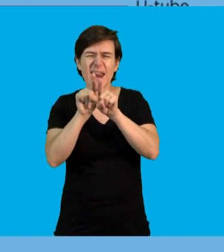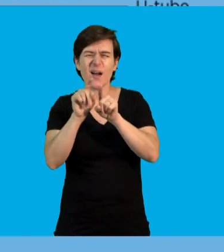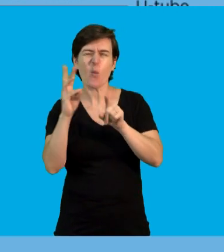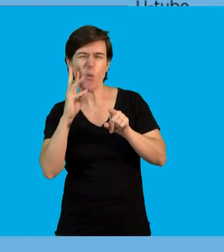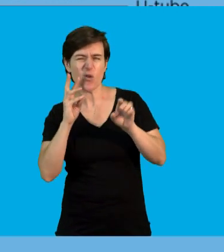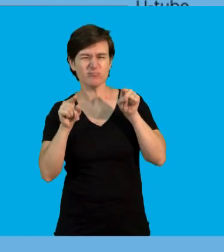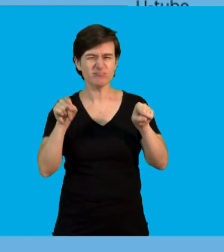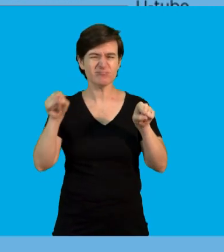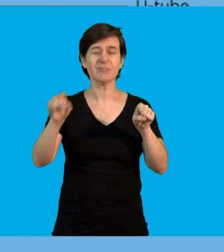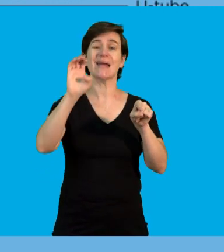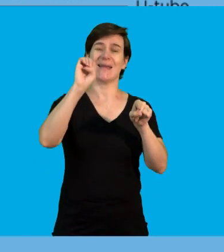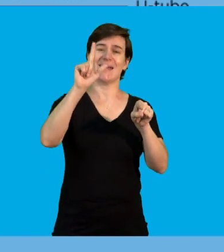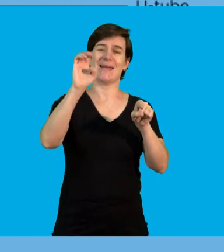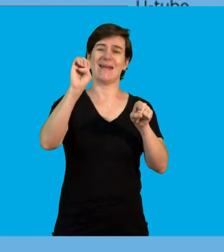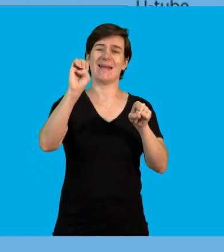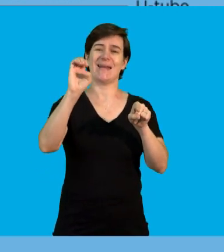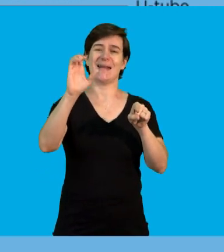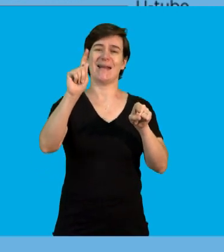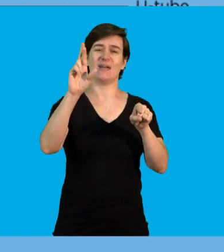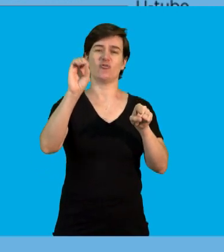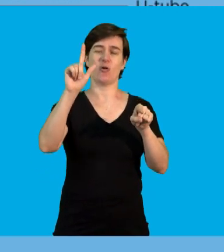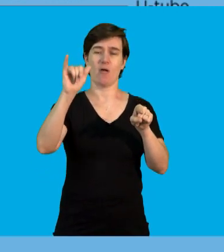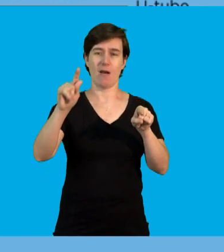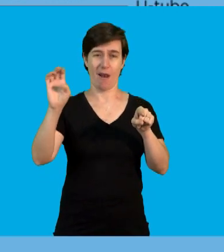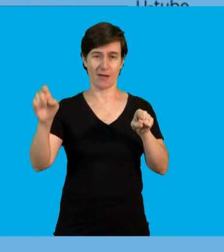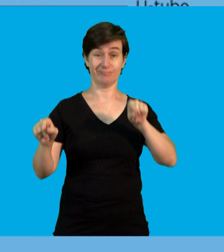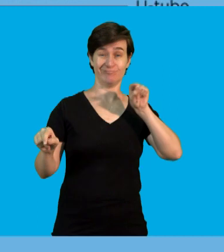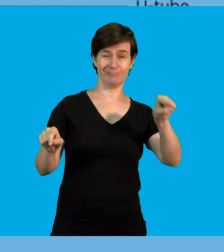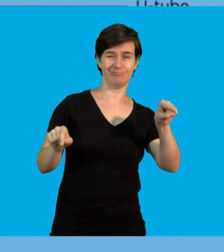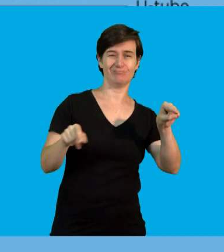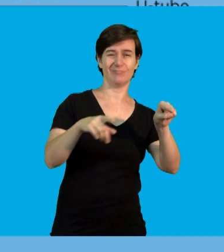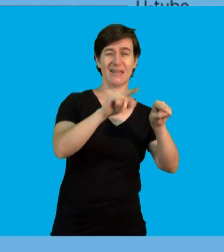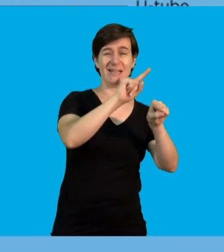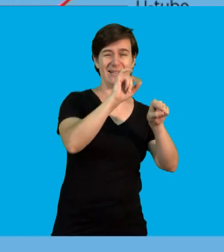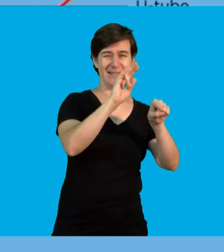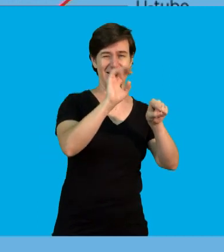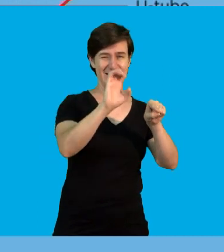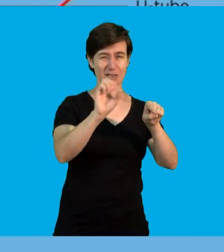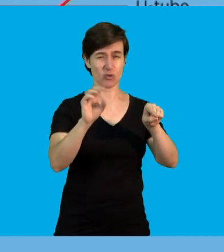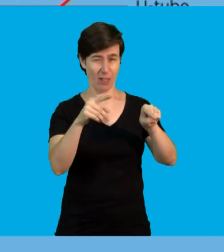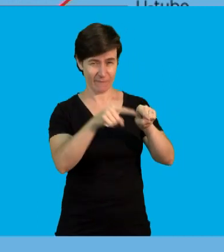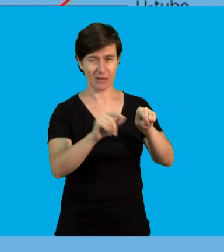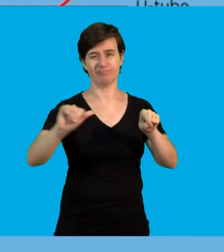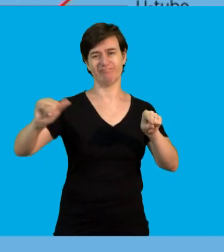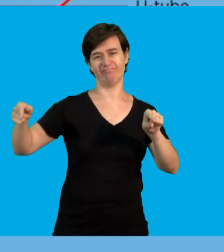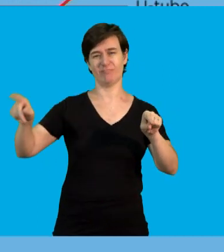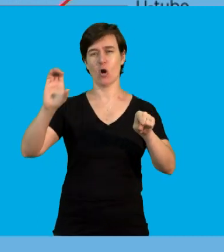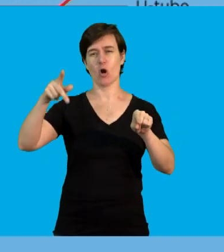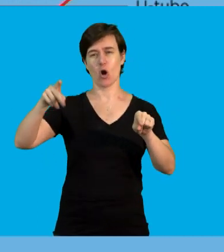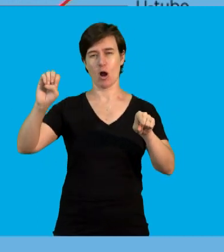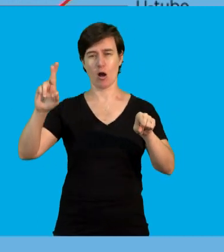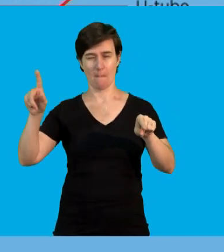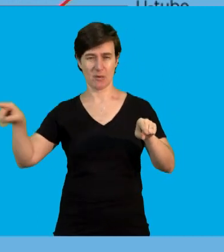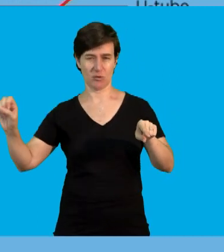zinc sulfate solution that we have and the copper sulfate solution that we have, those are referred to as your